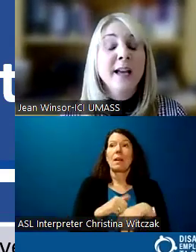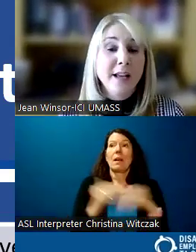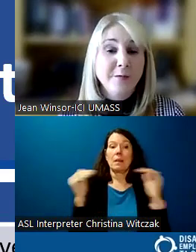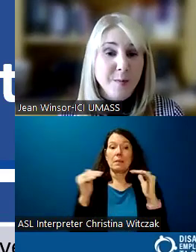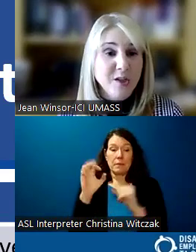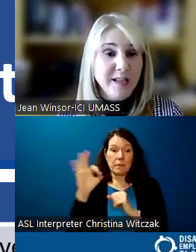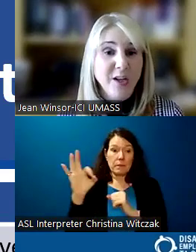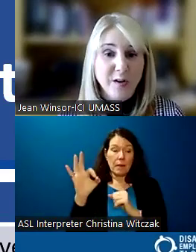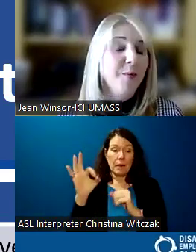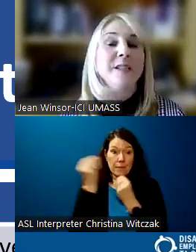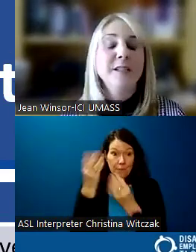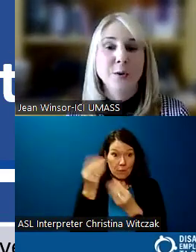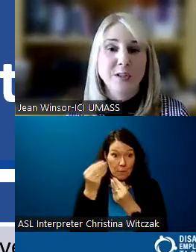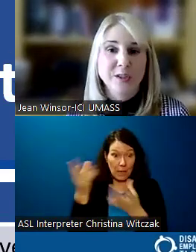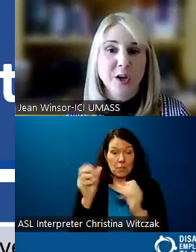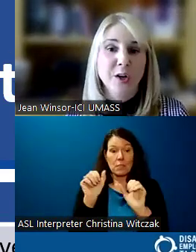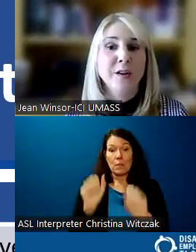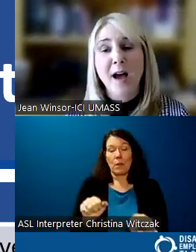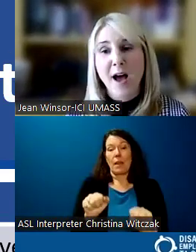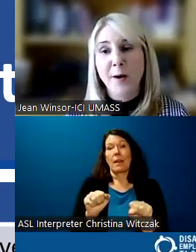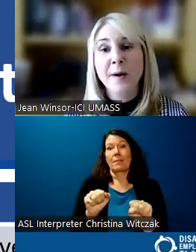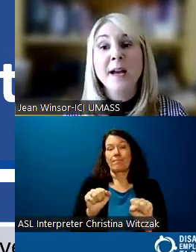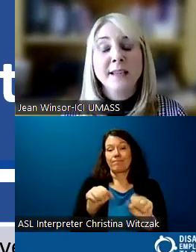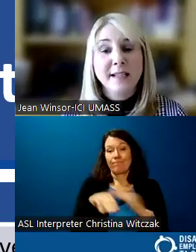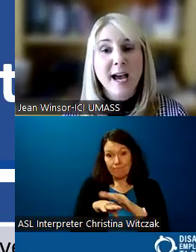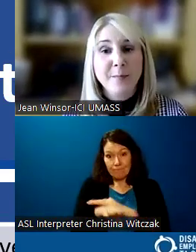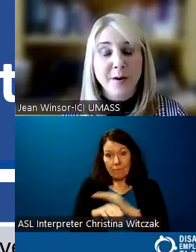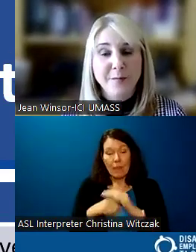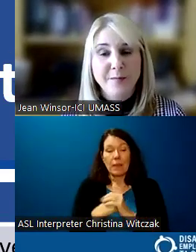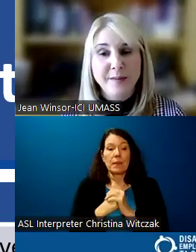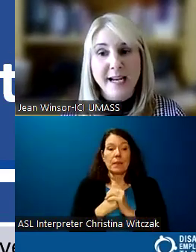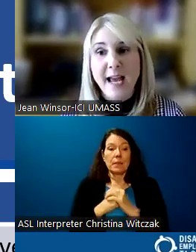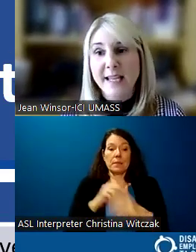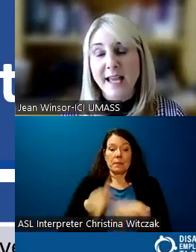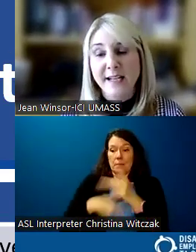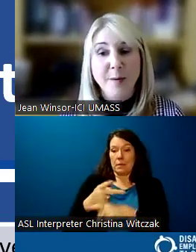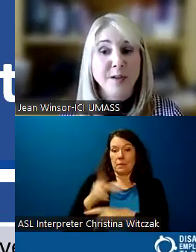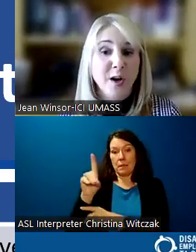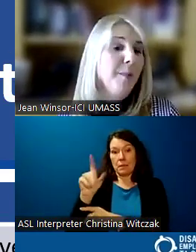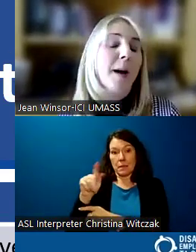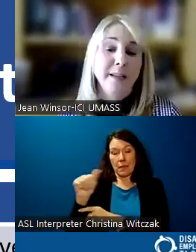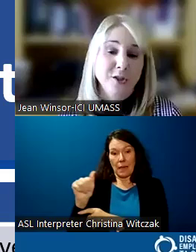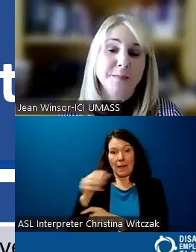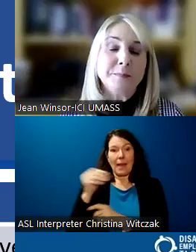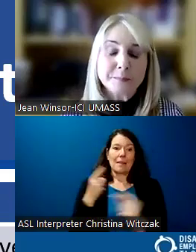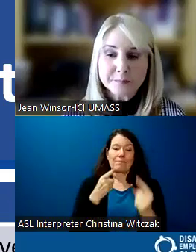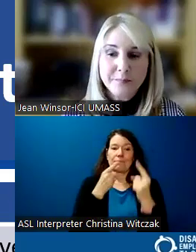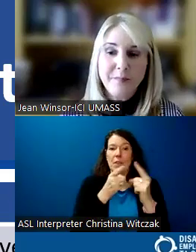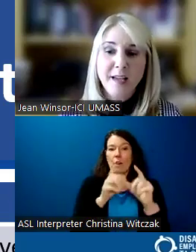of information that you're able to discern, the type of data, and then the target